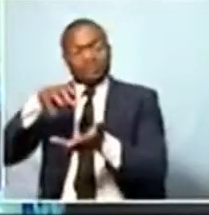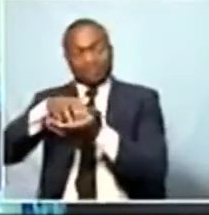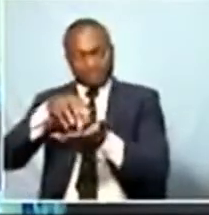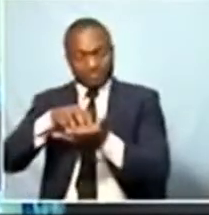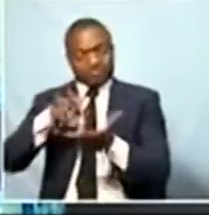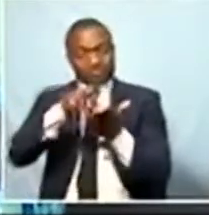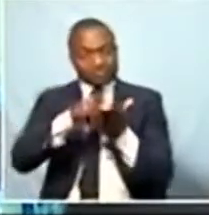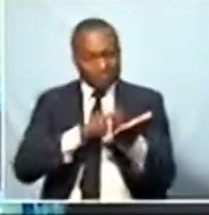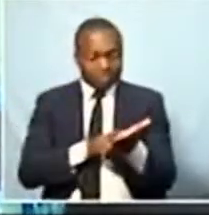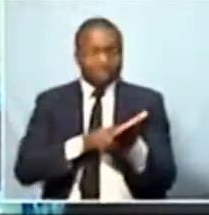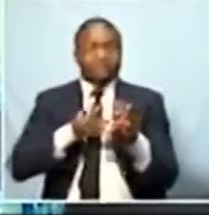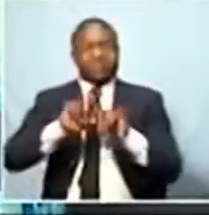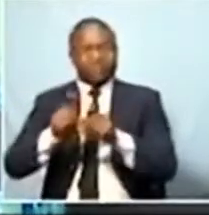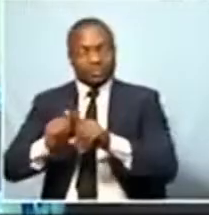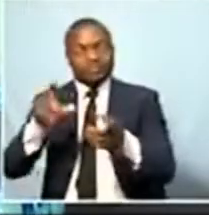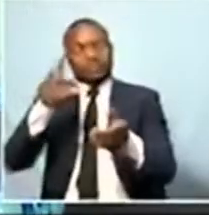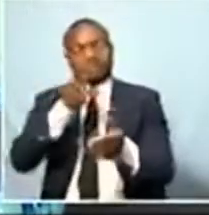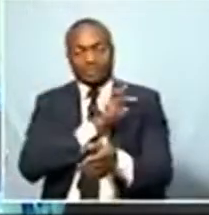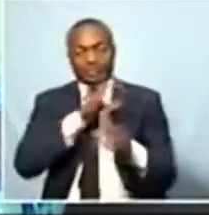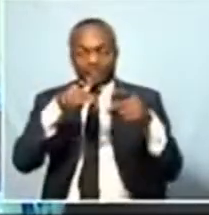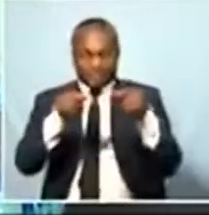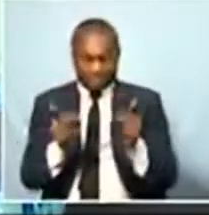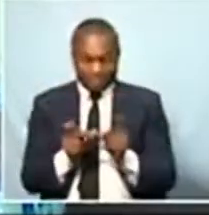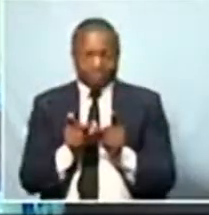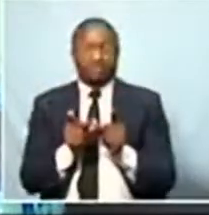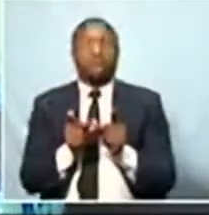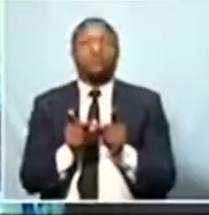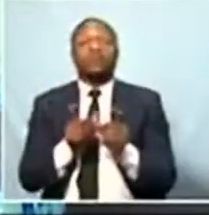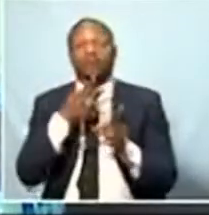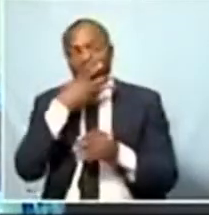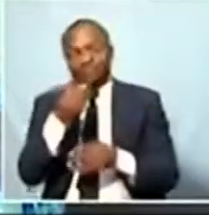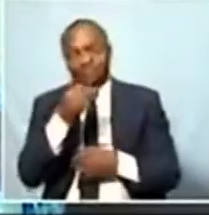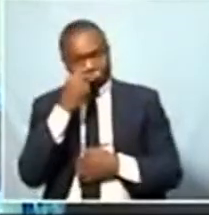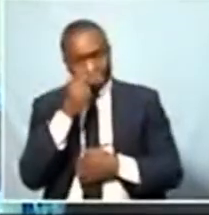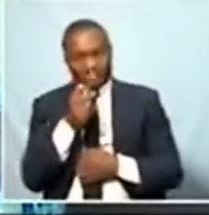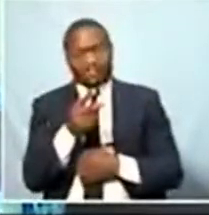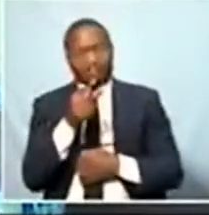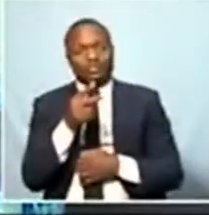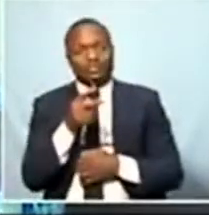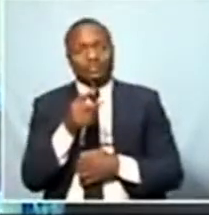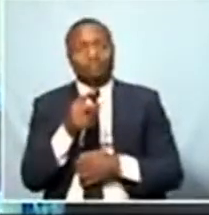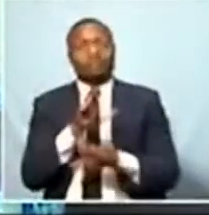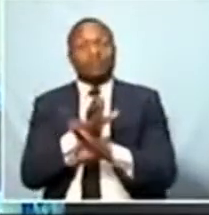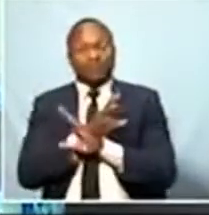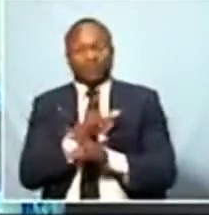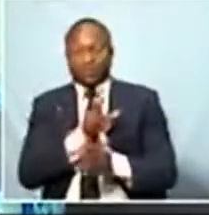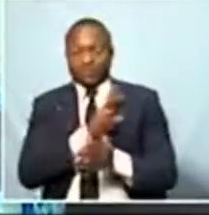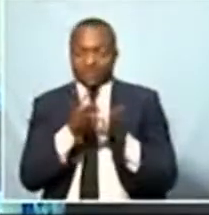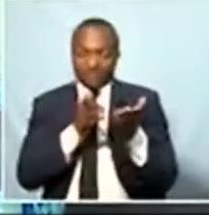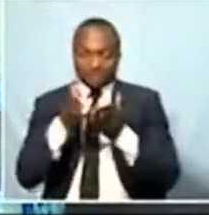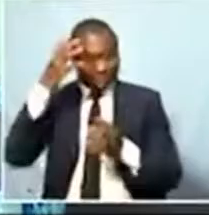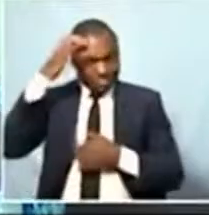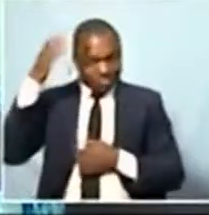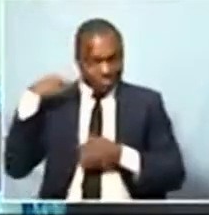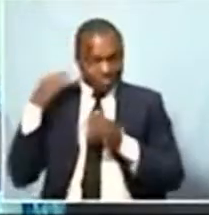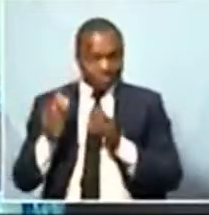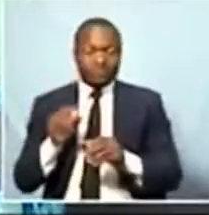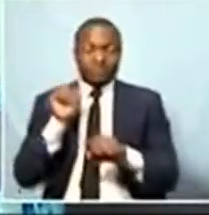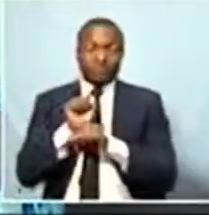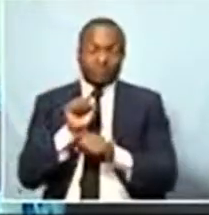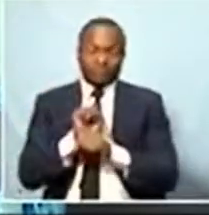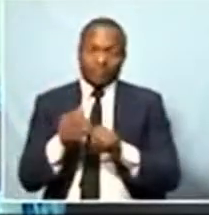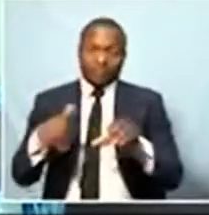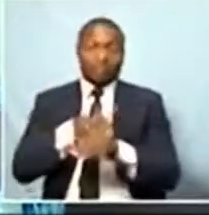are reported at police stations. Further, the Commission notes that the Zambia Police Service officers whose duties